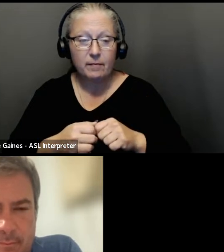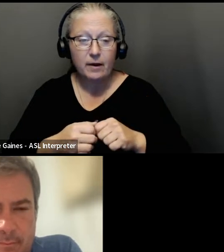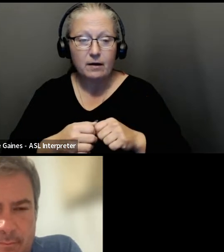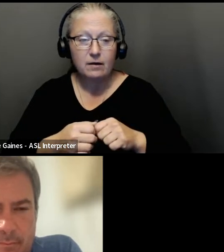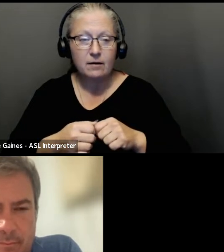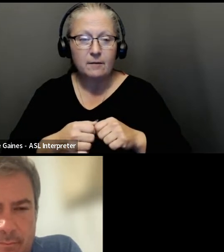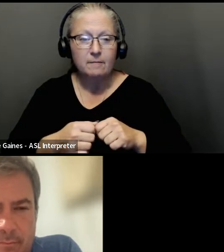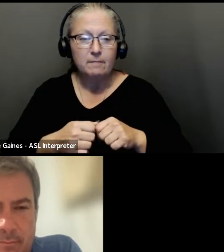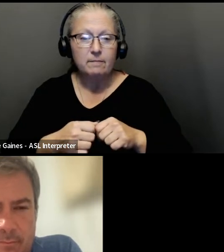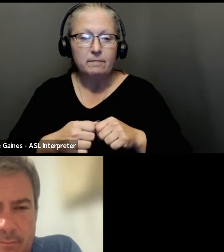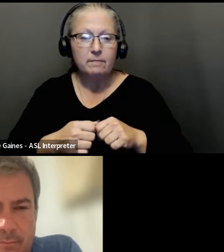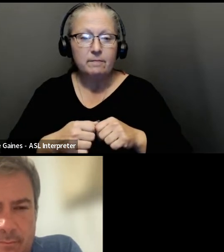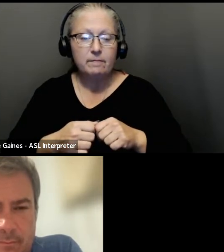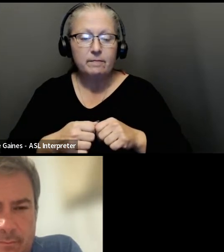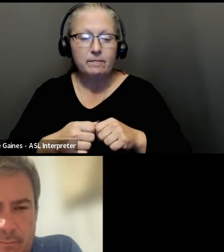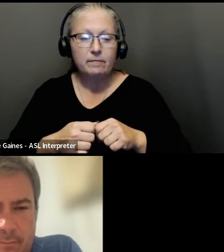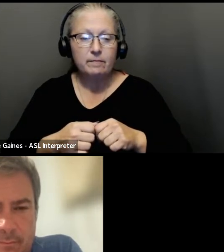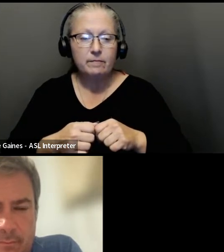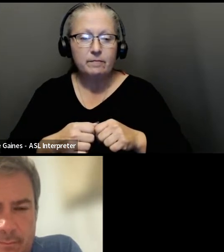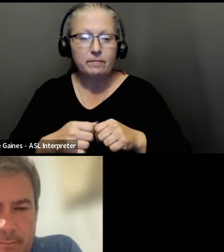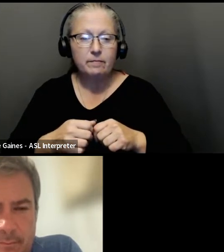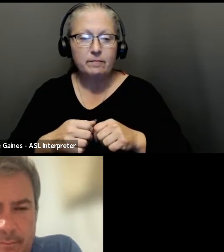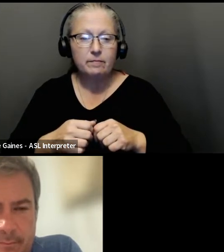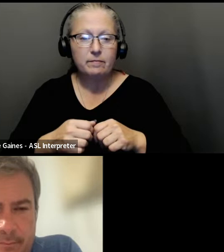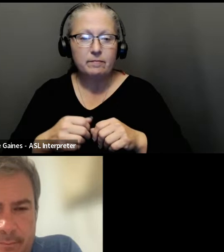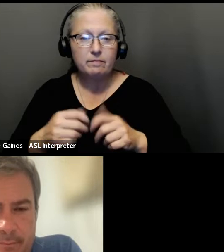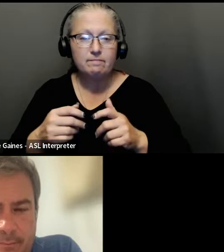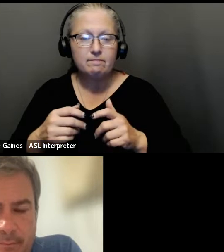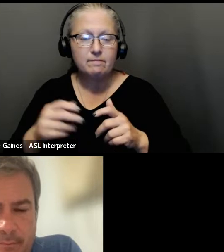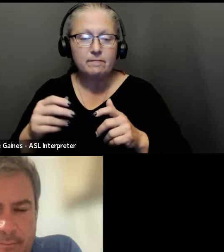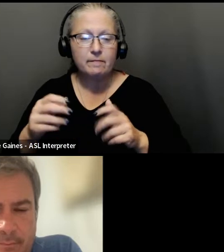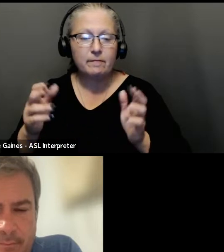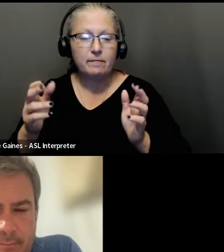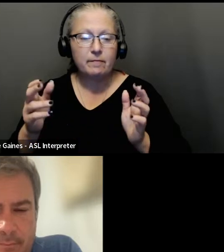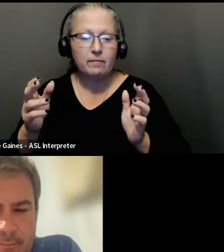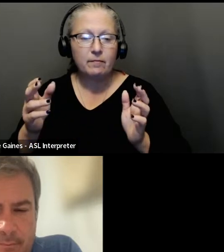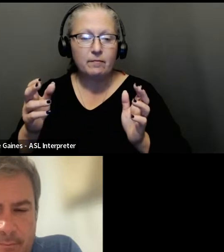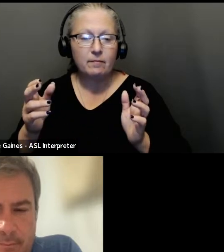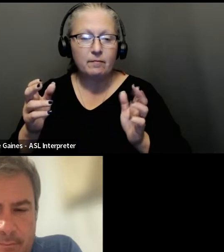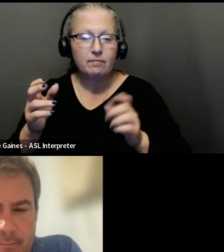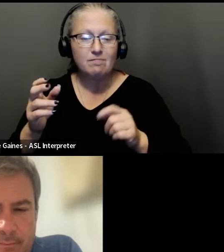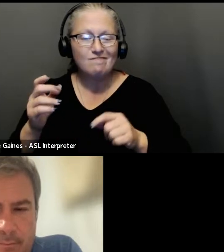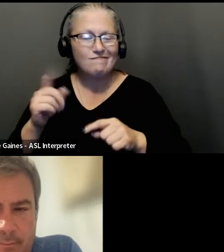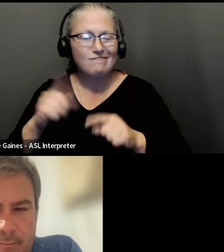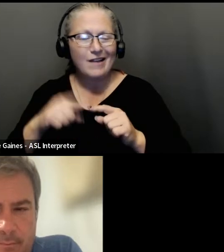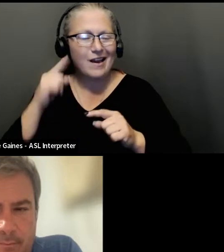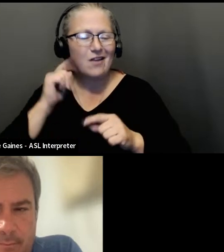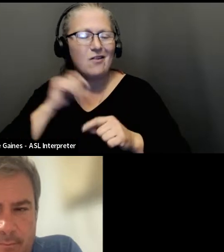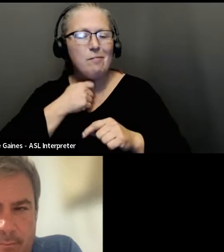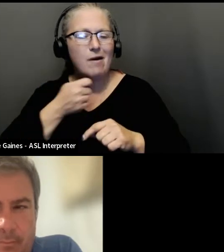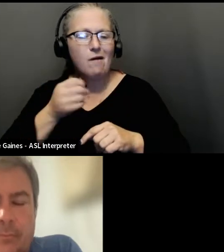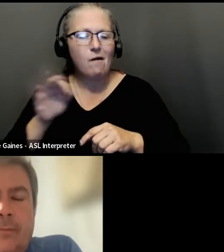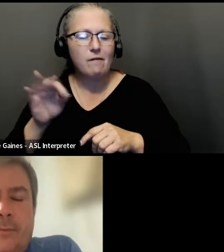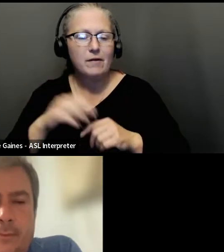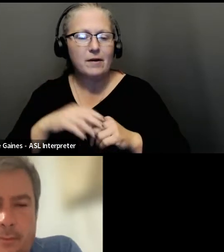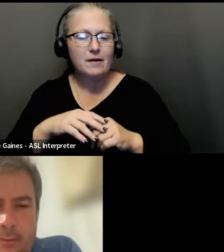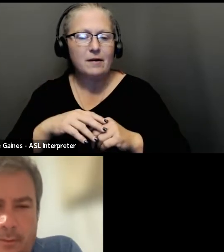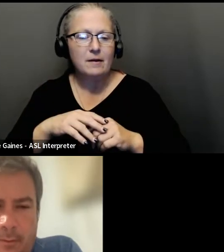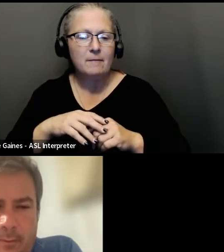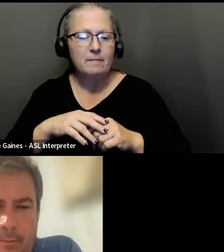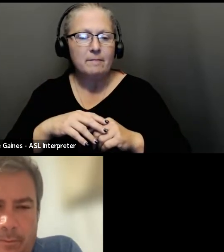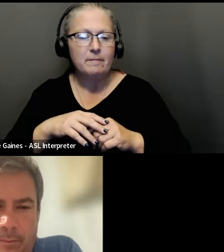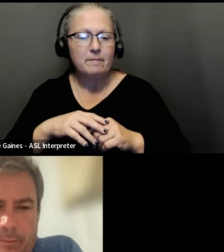Sorry, it's later on. I'm sorry, it's later on. Yeah, they have. Yeah, a they're report both coming. up. Okay. I've lost a few friends. Oh, no. It's okay. Thank you. Okay.